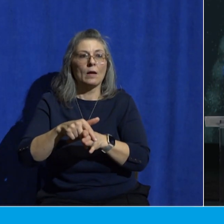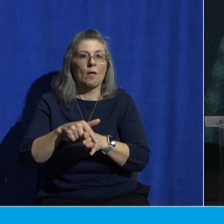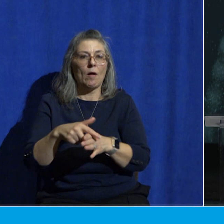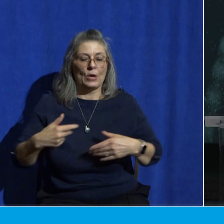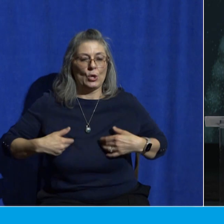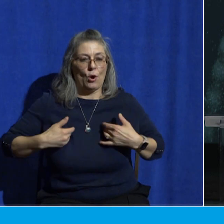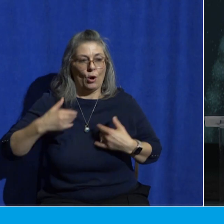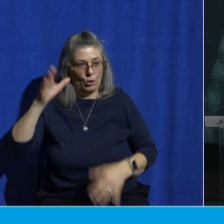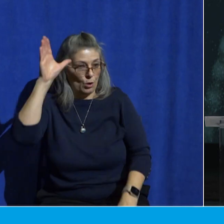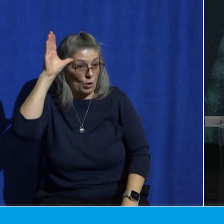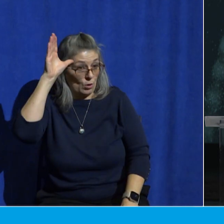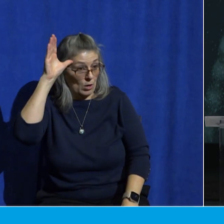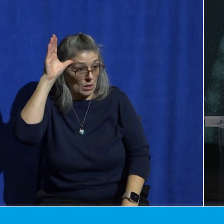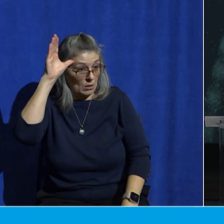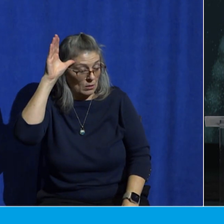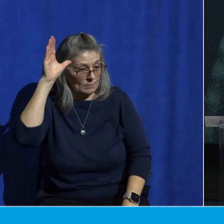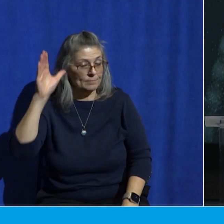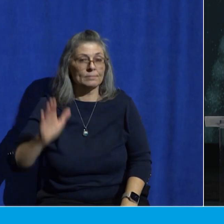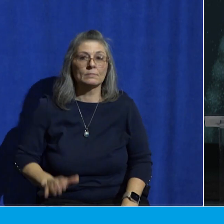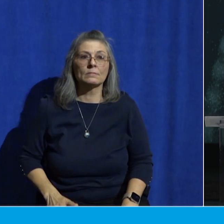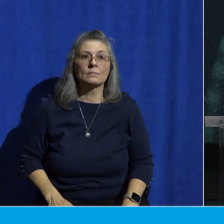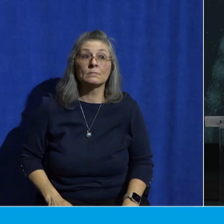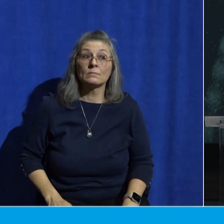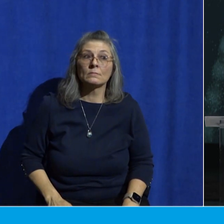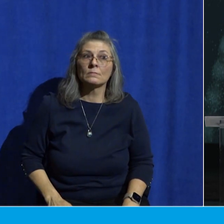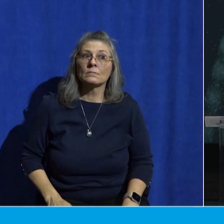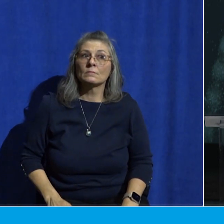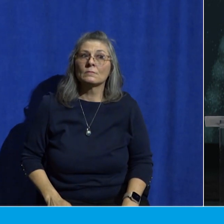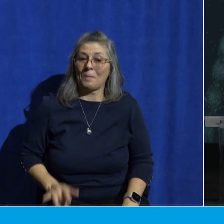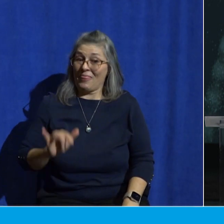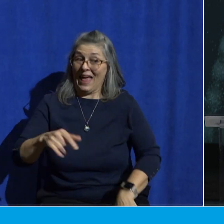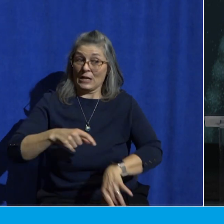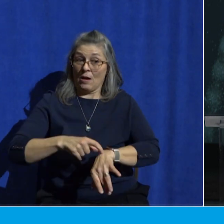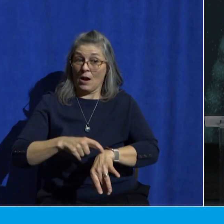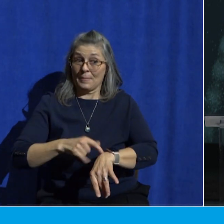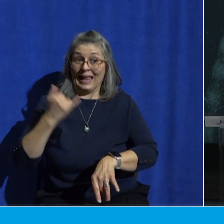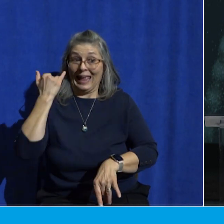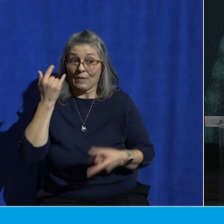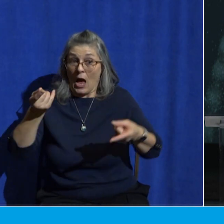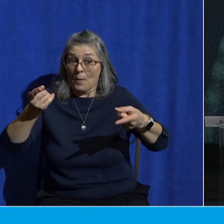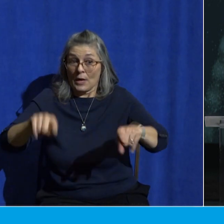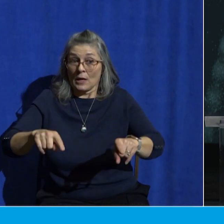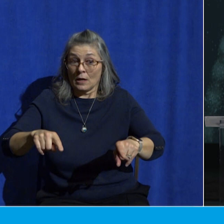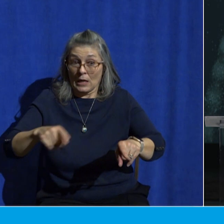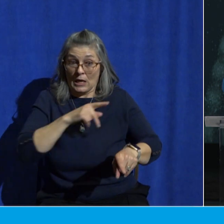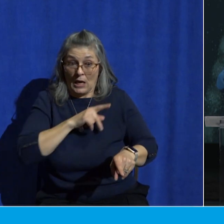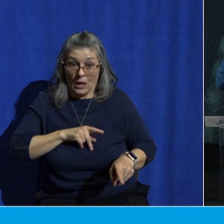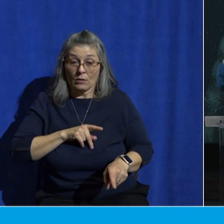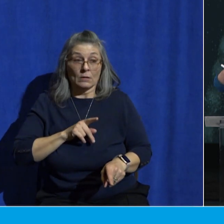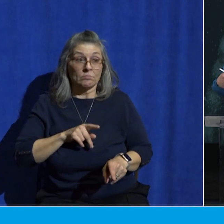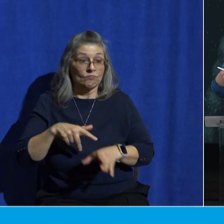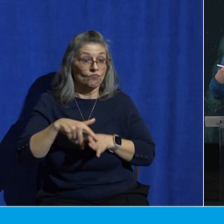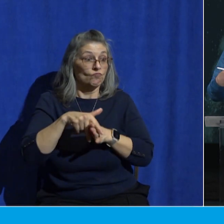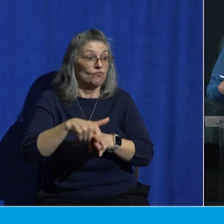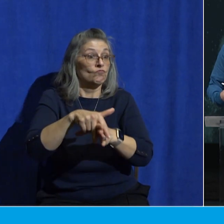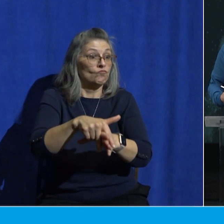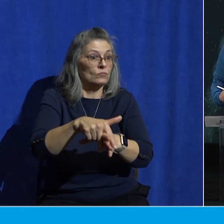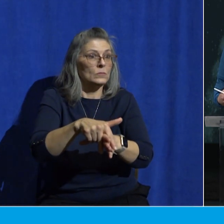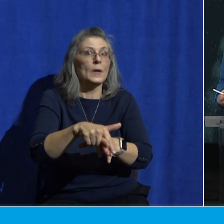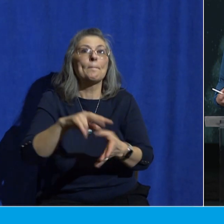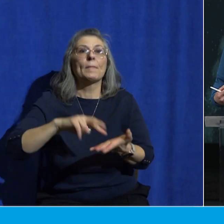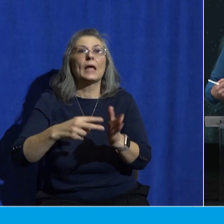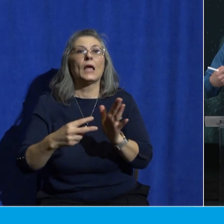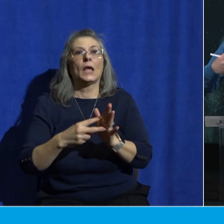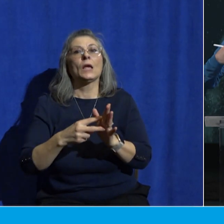when a king would ride on a donkey like this. If a king was going to war, he